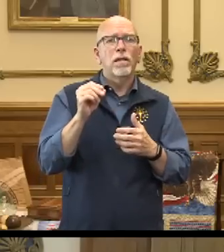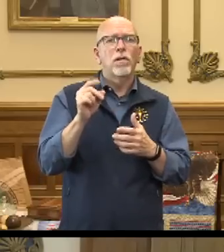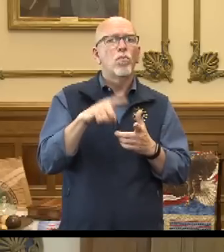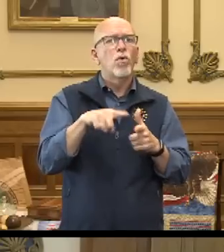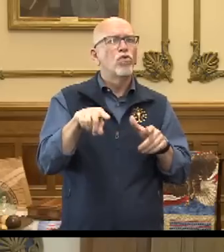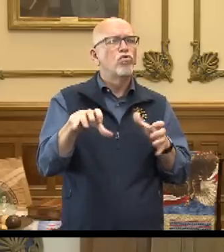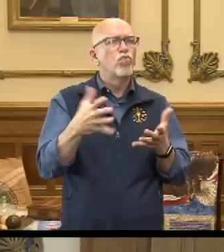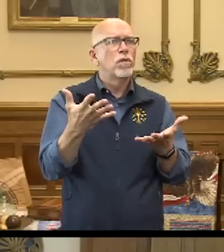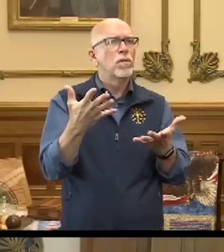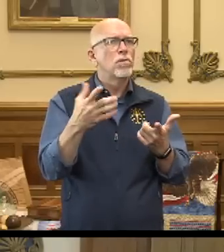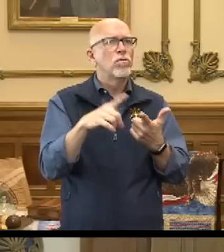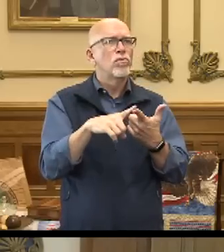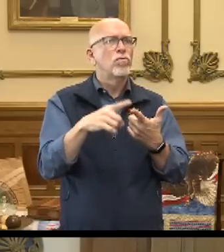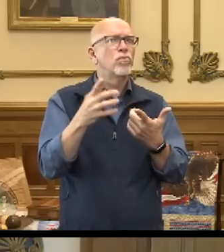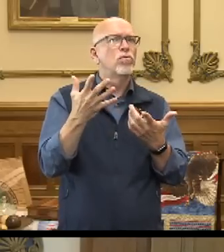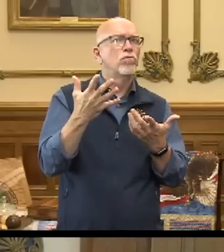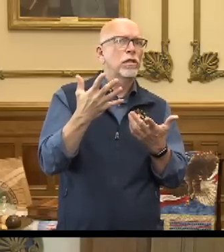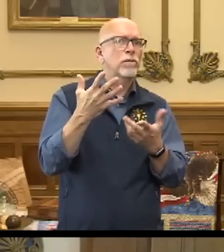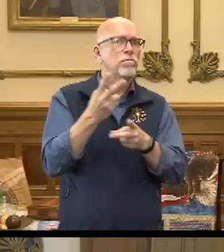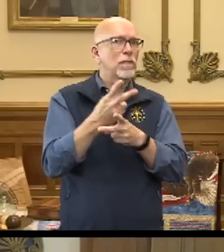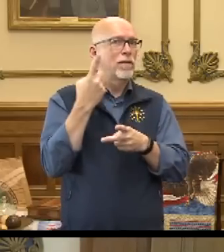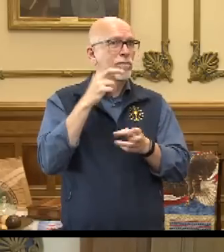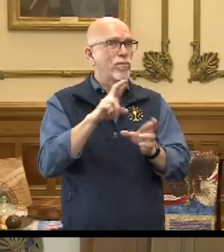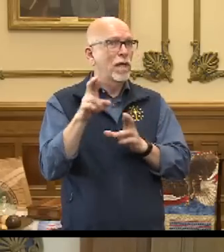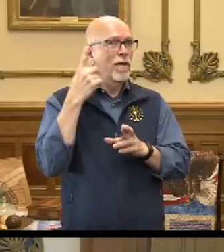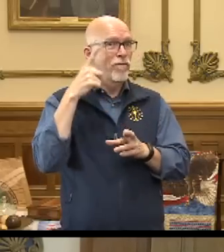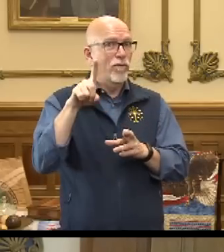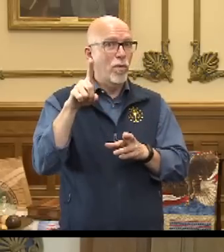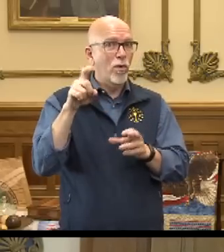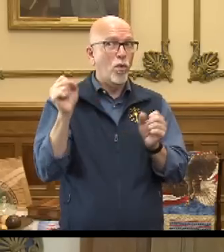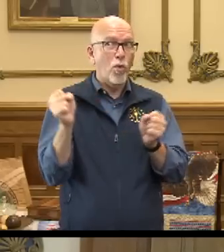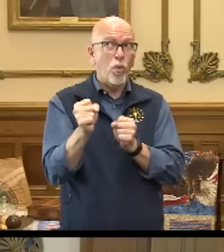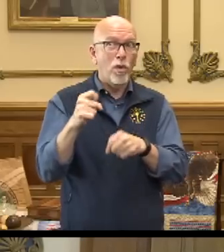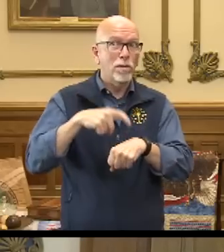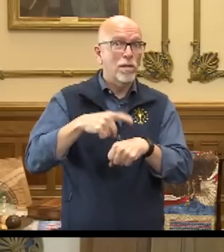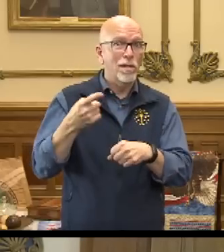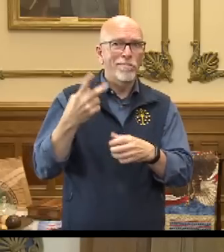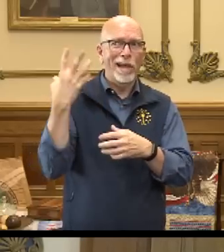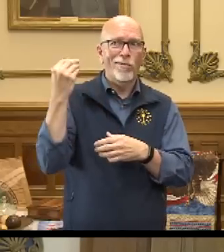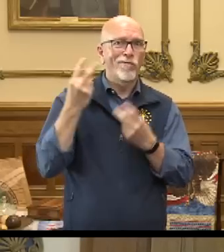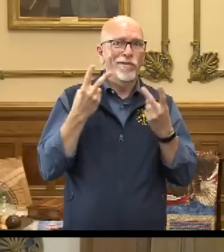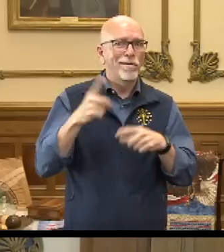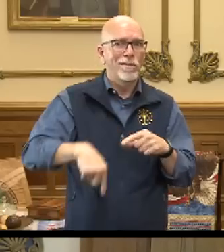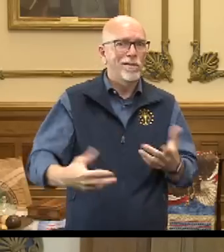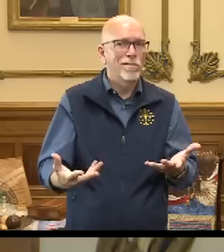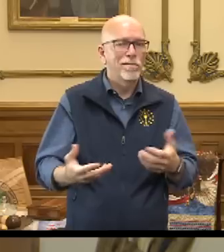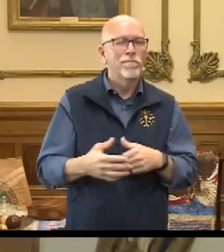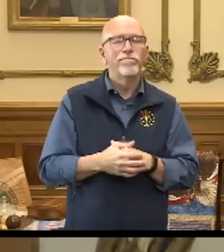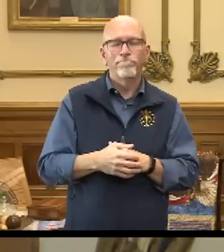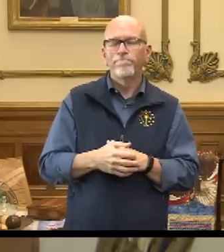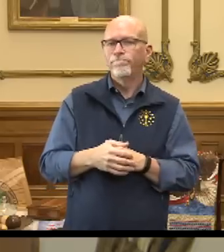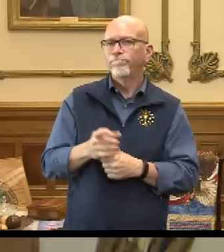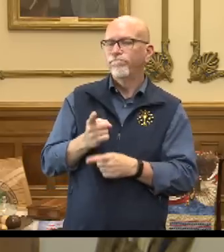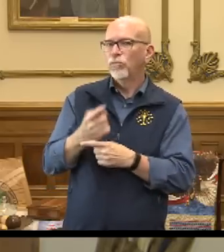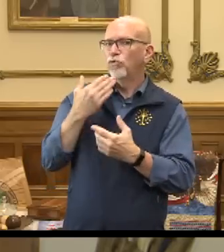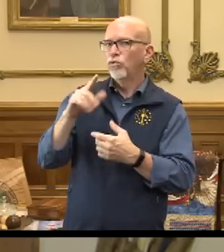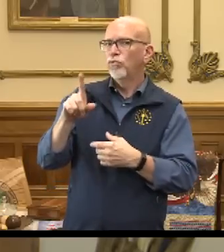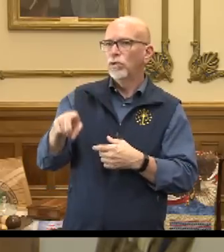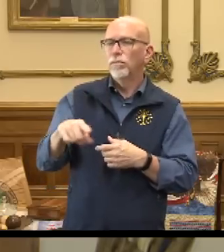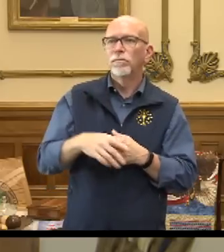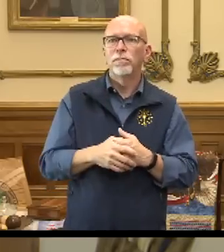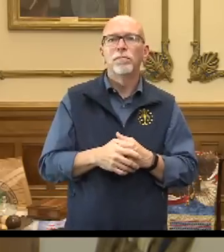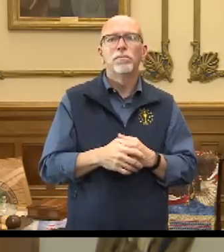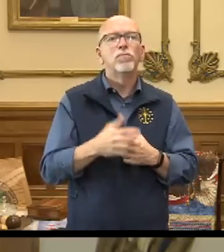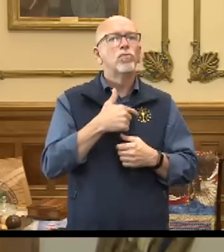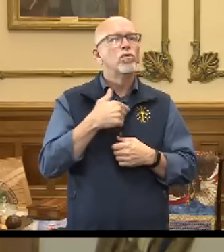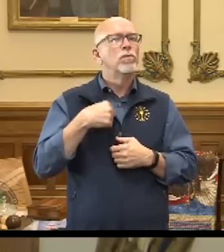doing to sort of prepare for colder temperatures where outdoor visits aren't particularly feasible? Yeah, thank you. That's a great question. So we